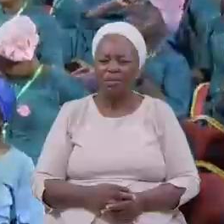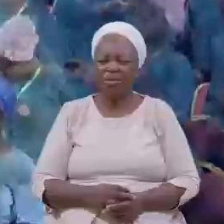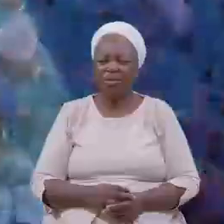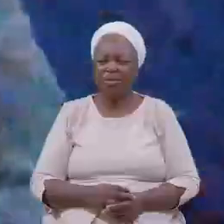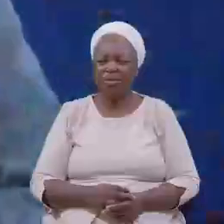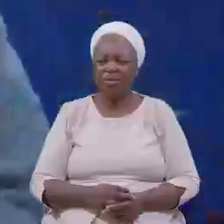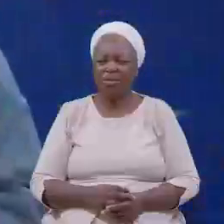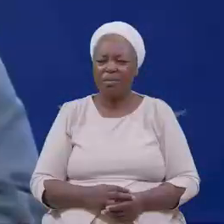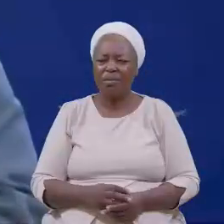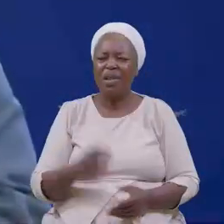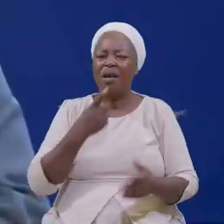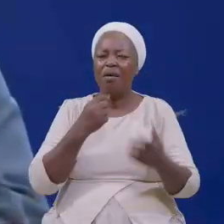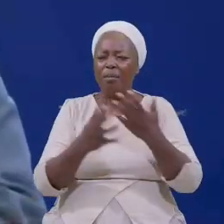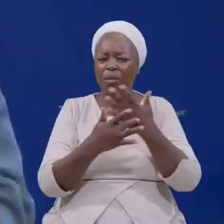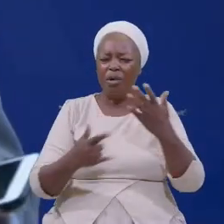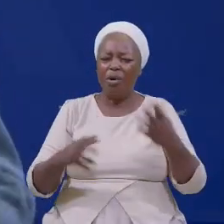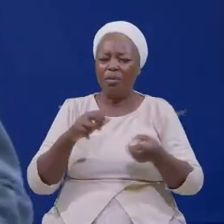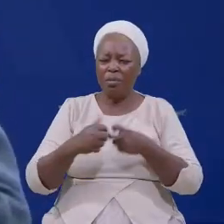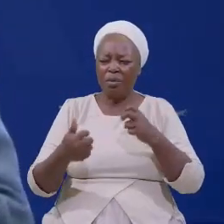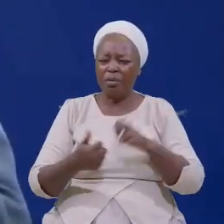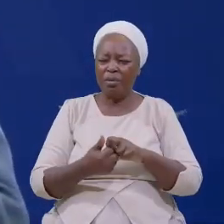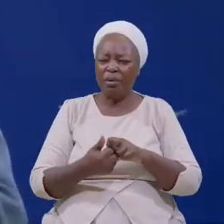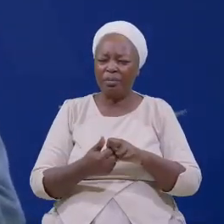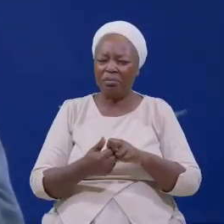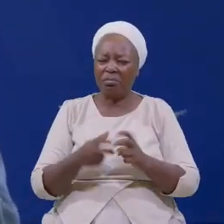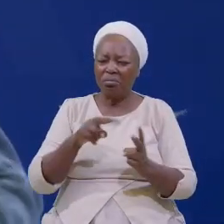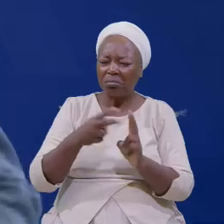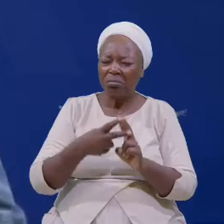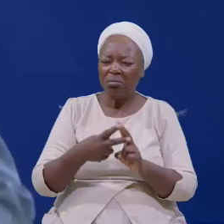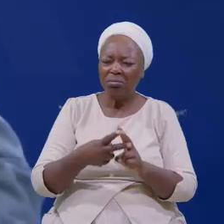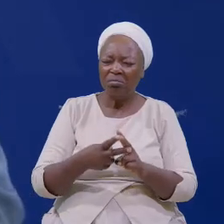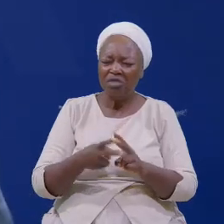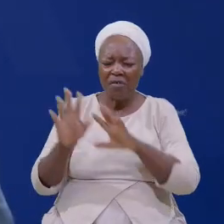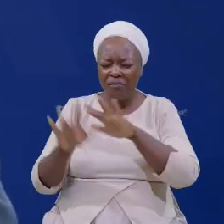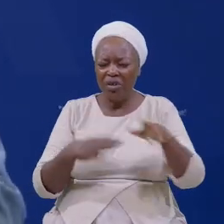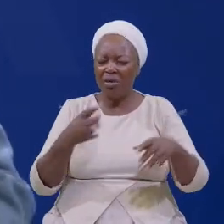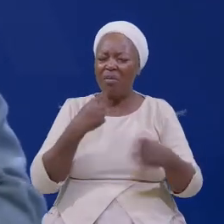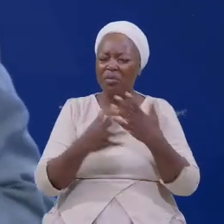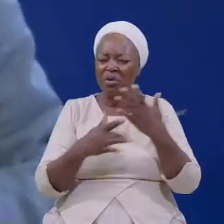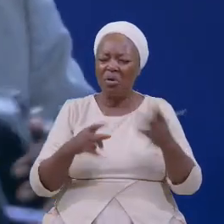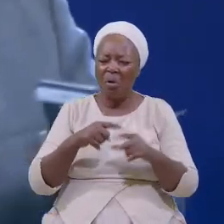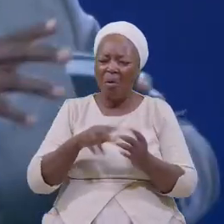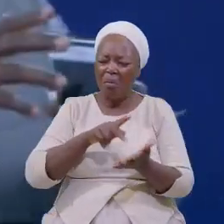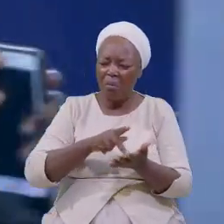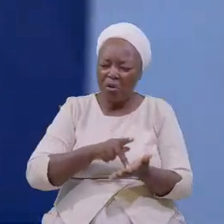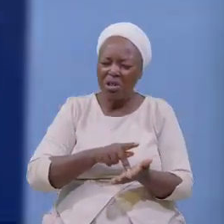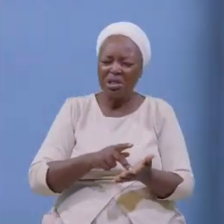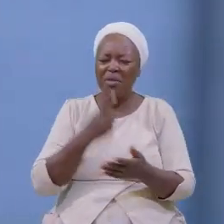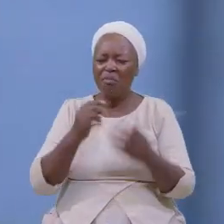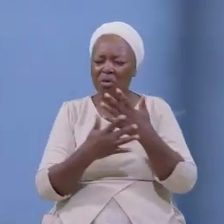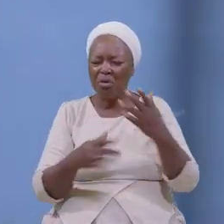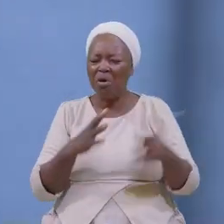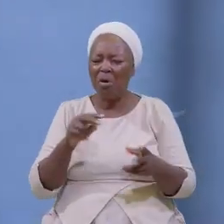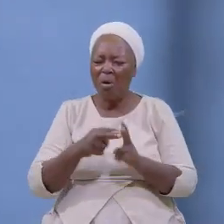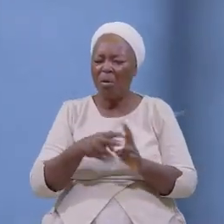Blood problem, either issue of blood, or poison blood, or any kind